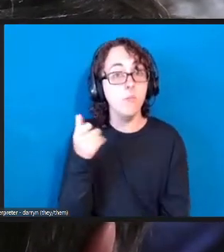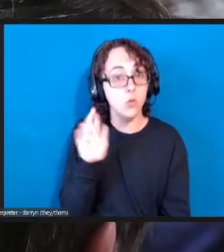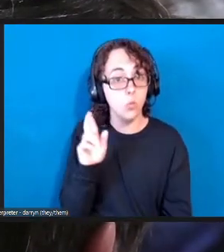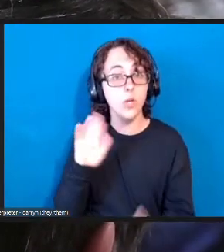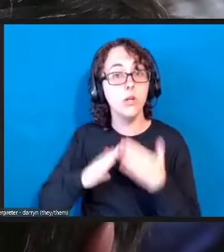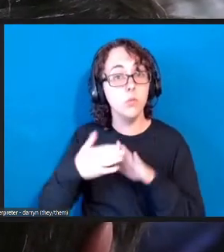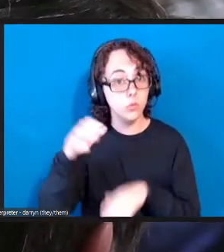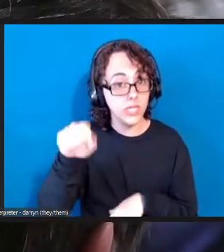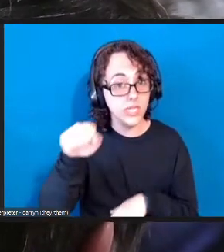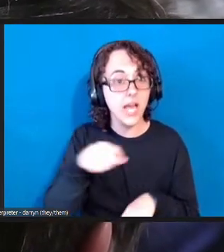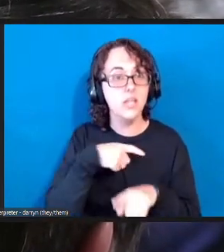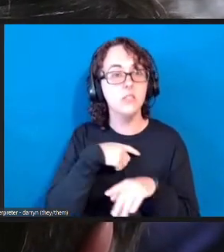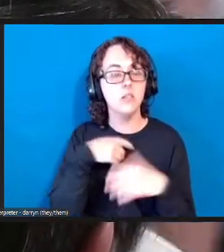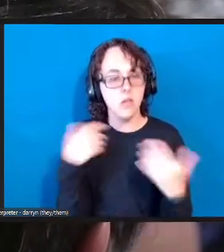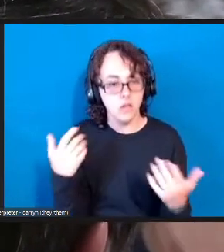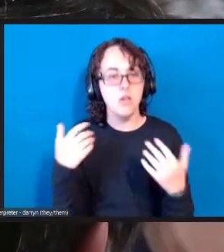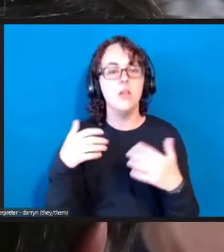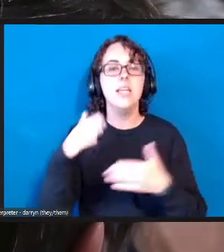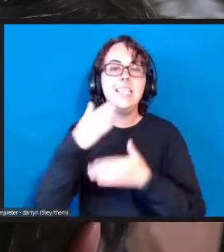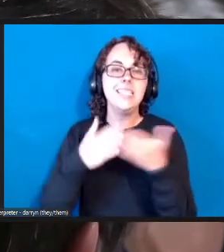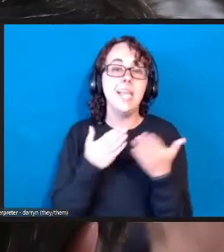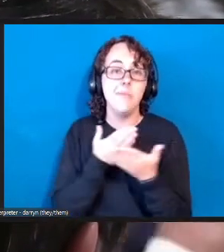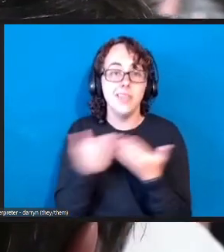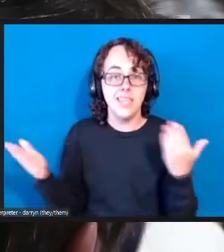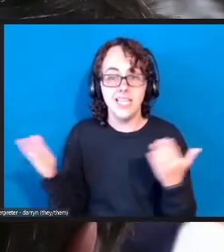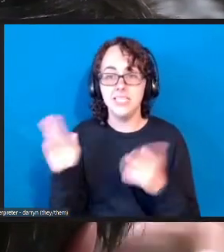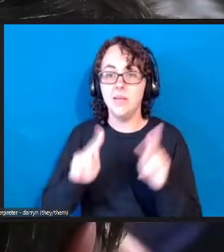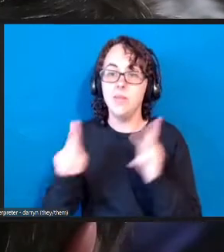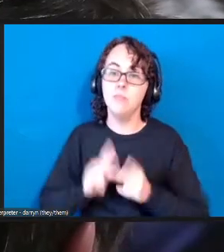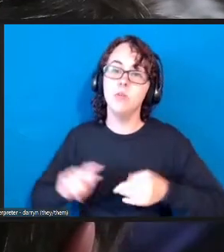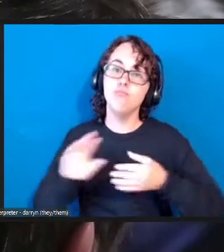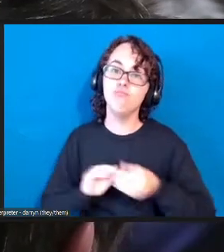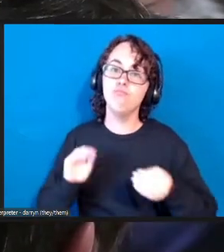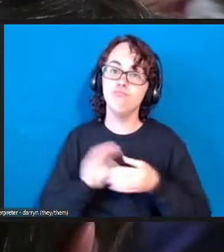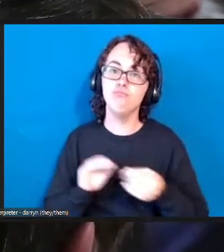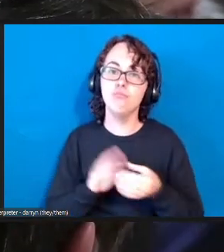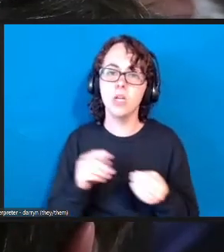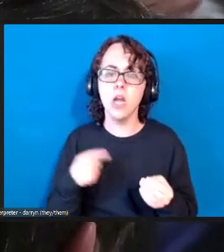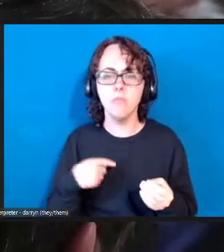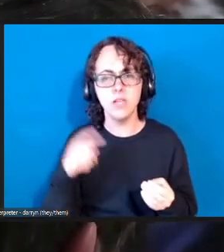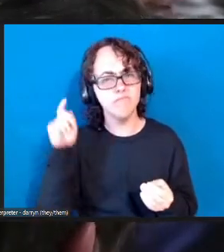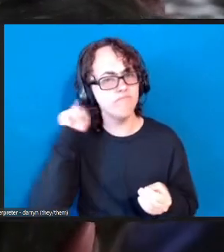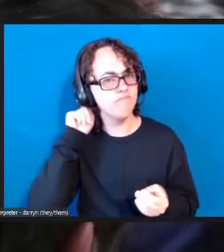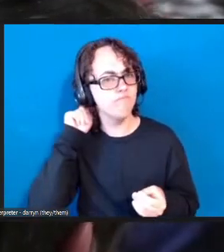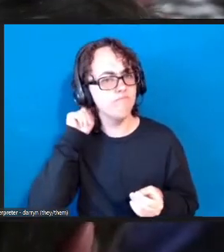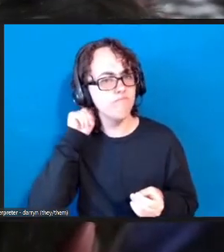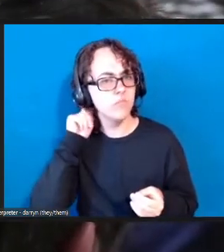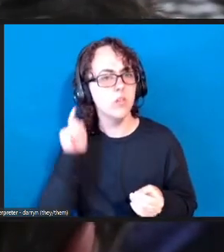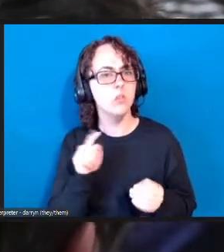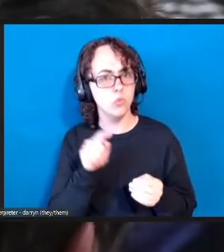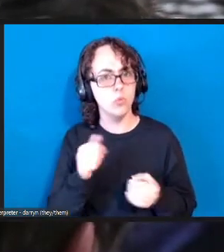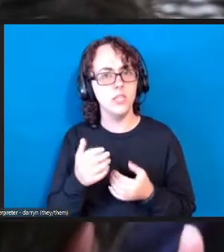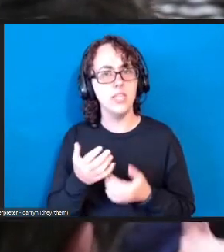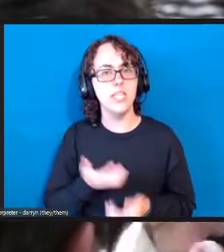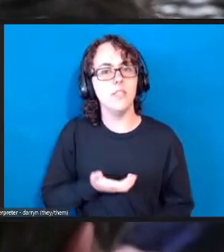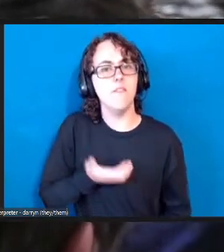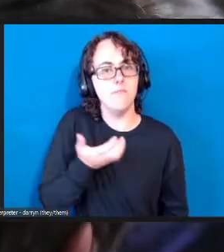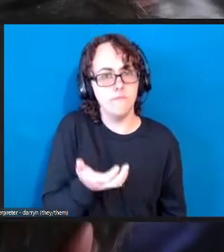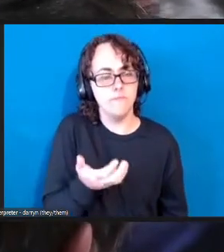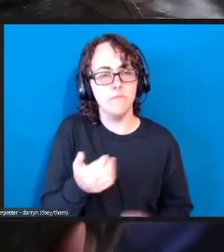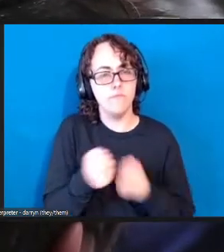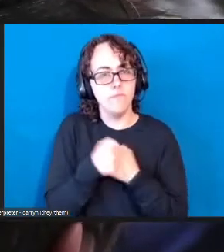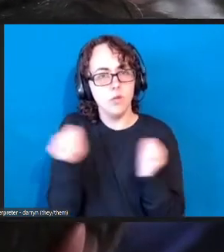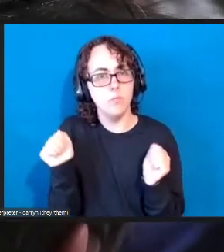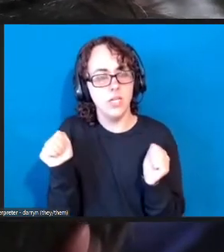things that are already shared, I'm even questioning what parts of this vulnerability and this empowerment is for the